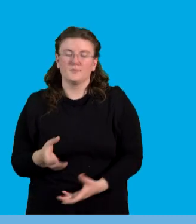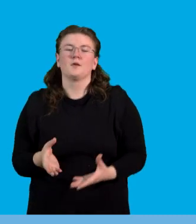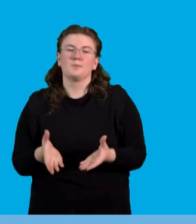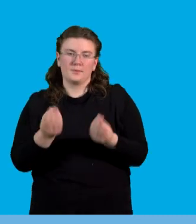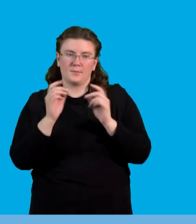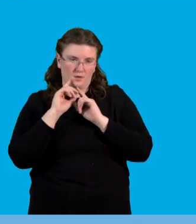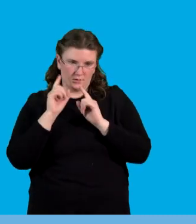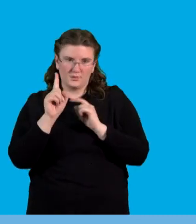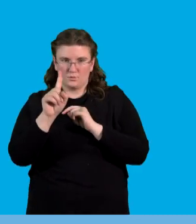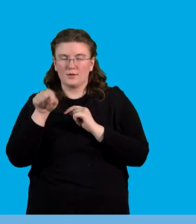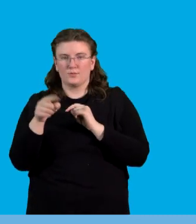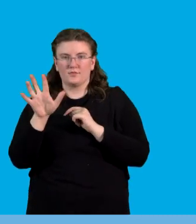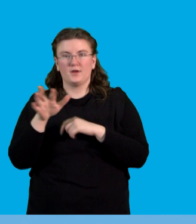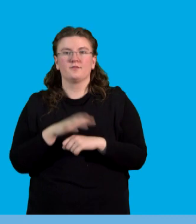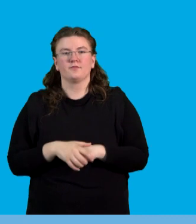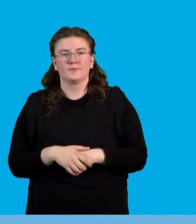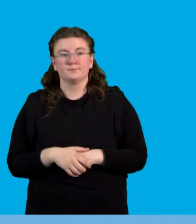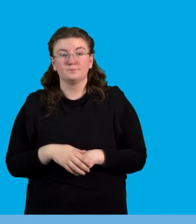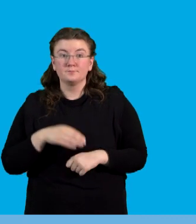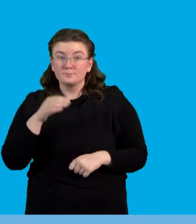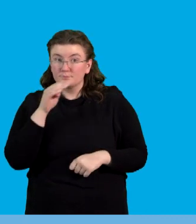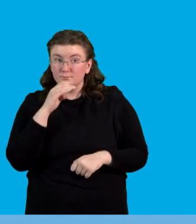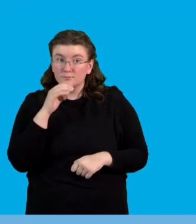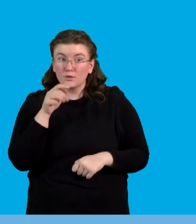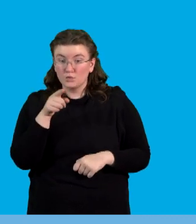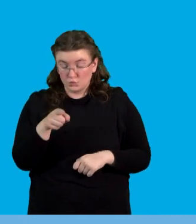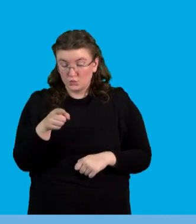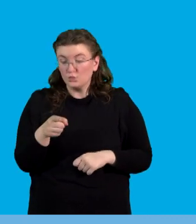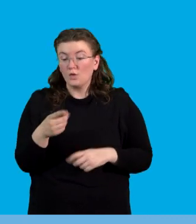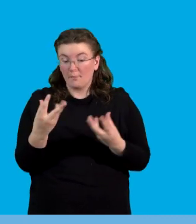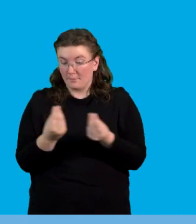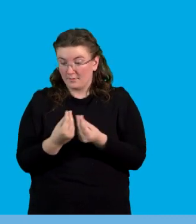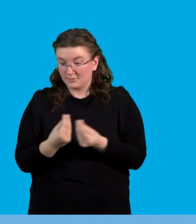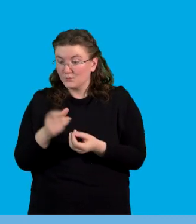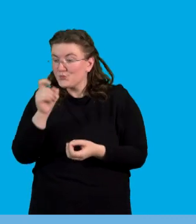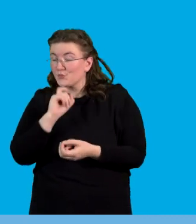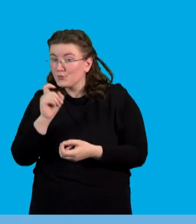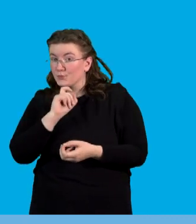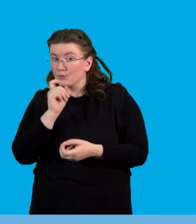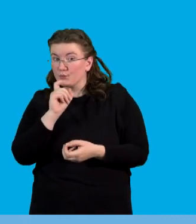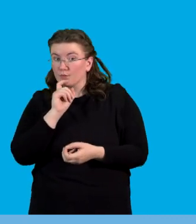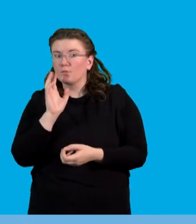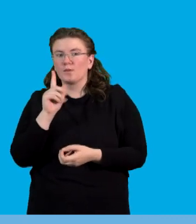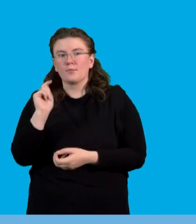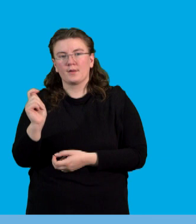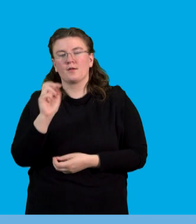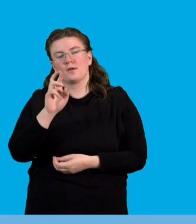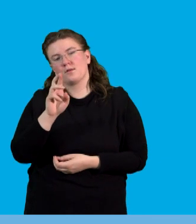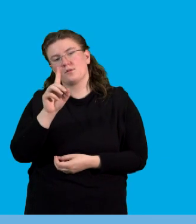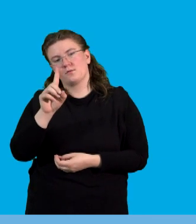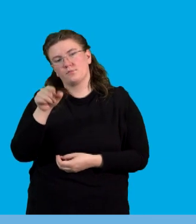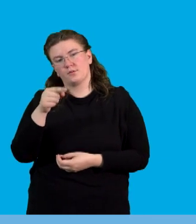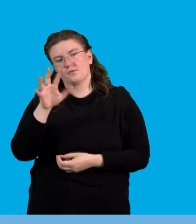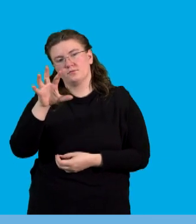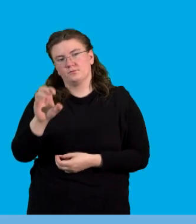Yes, it does give you 1.5. So that means the cost of you operating this device, it is going to cost you 1